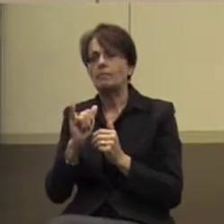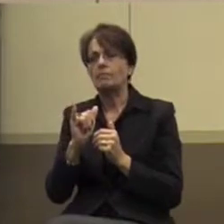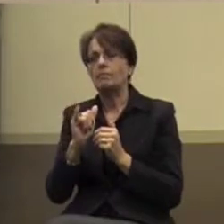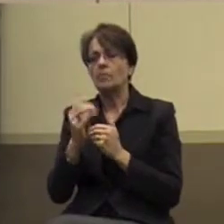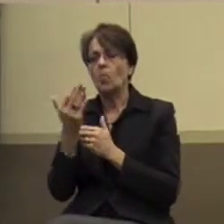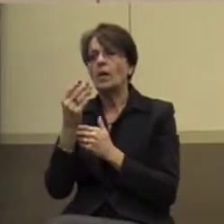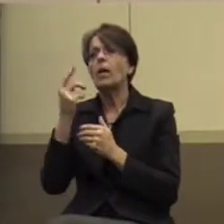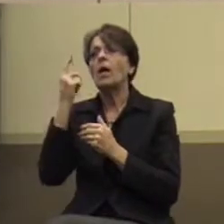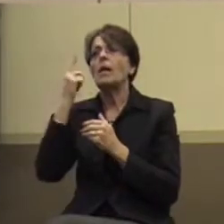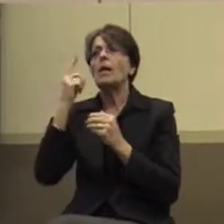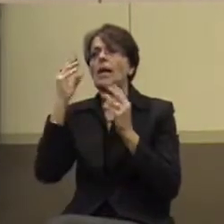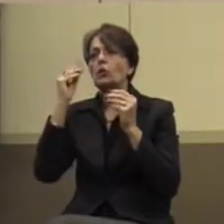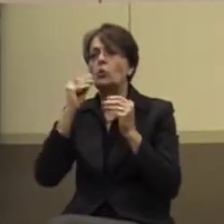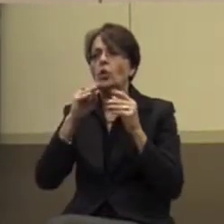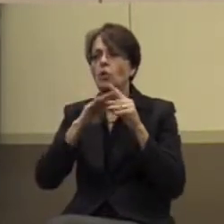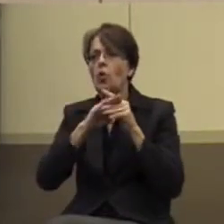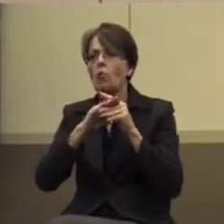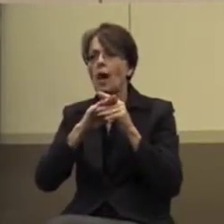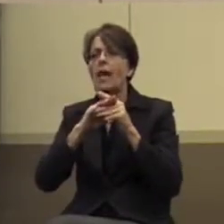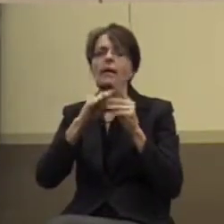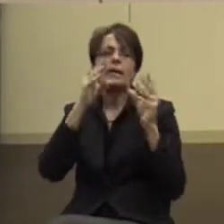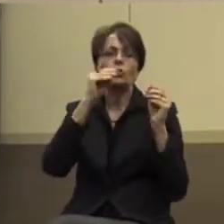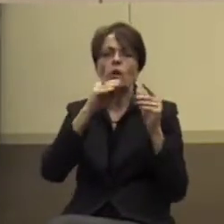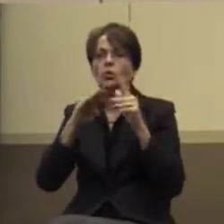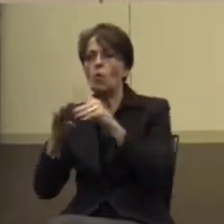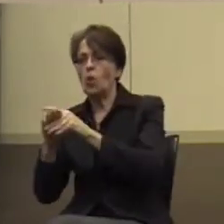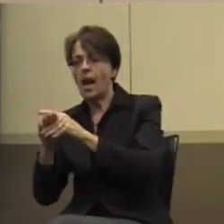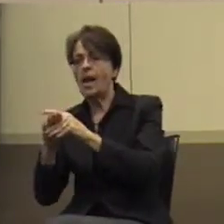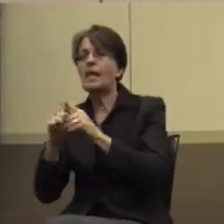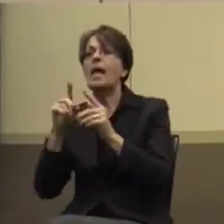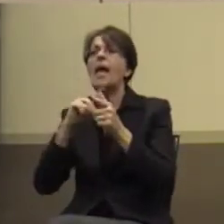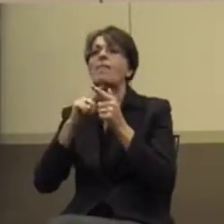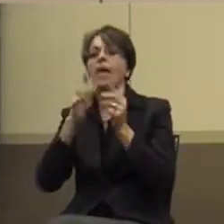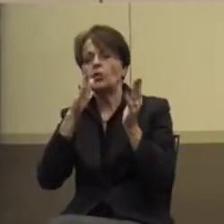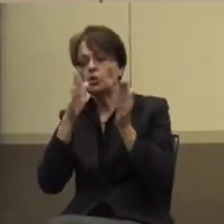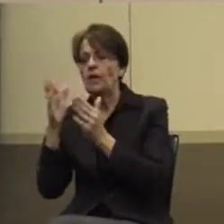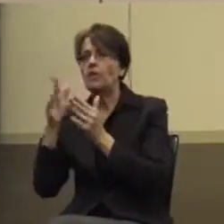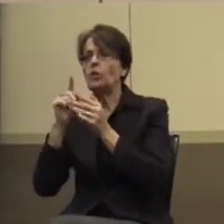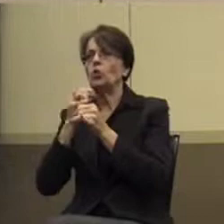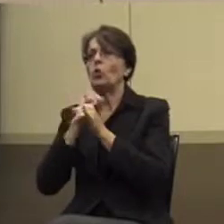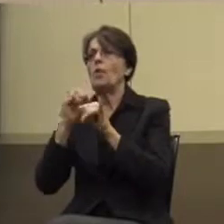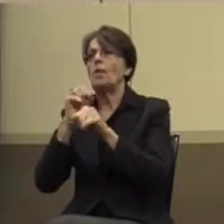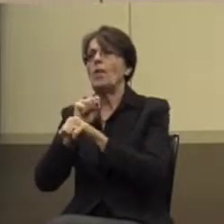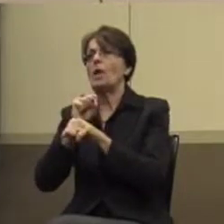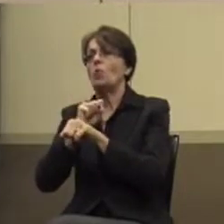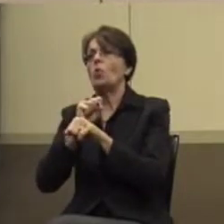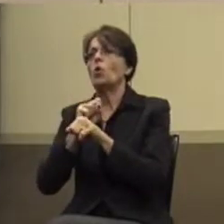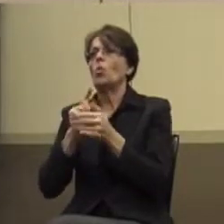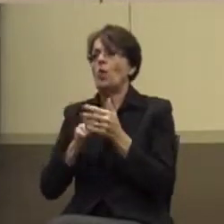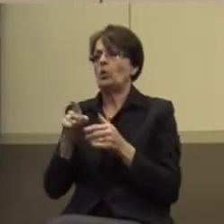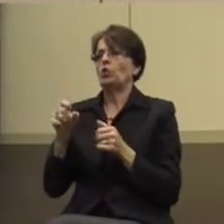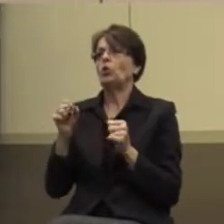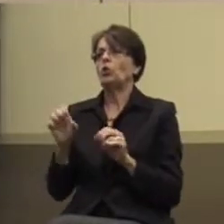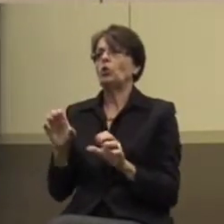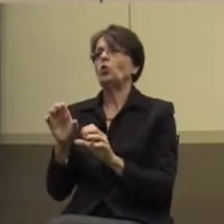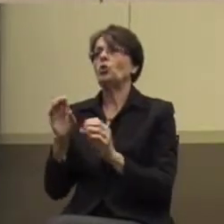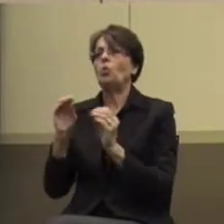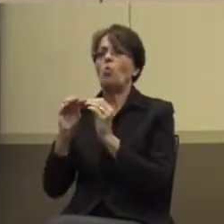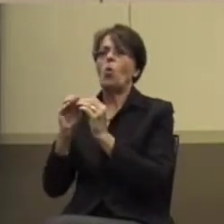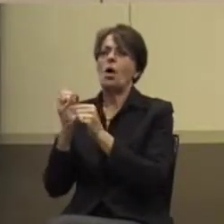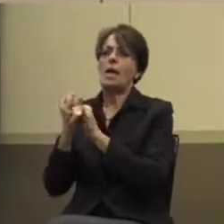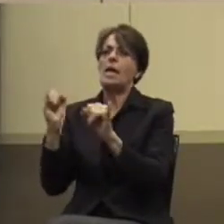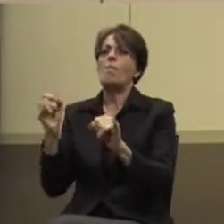morning, through instructional break, and then it shifted to independent work. This was stuff that she could do